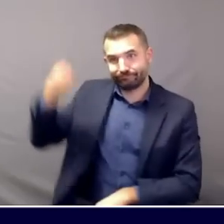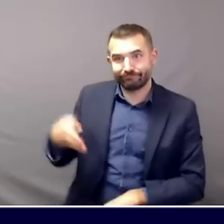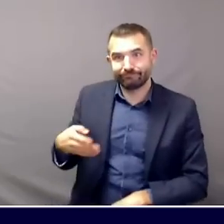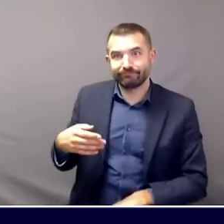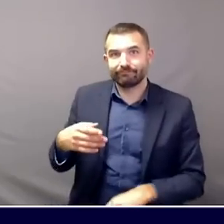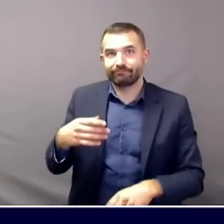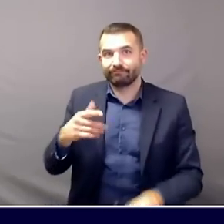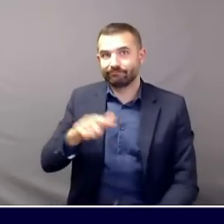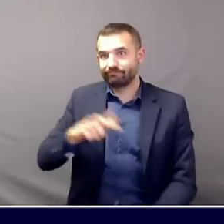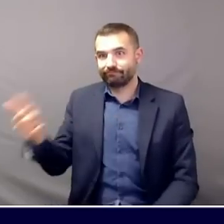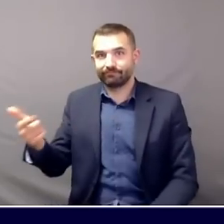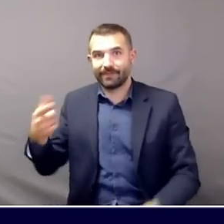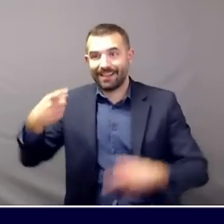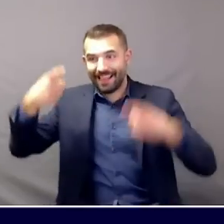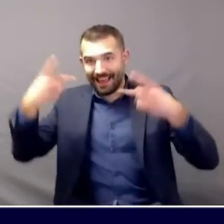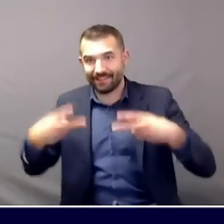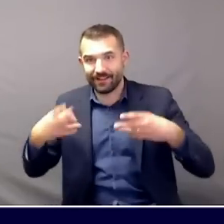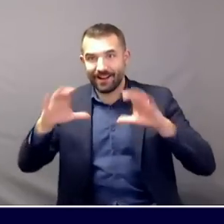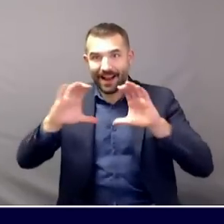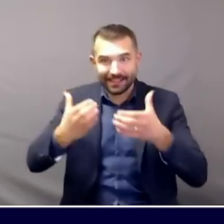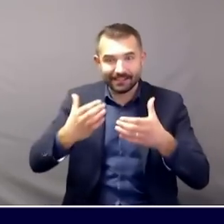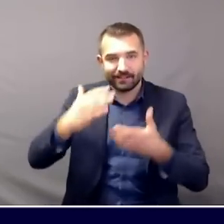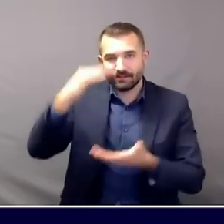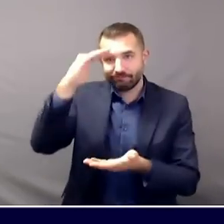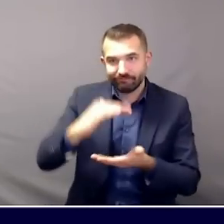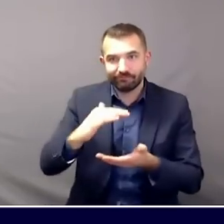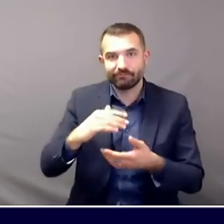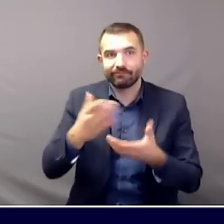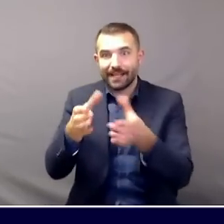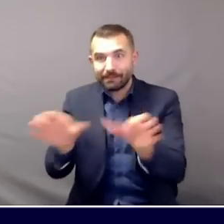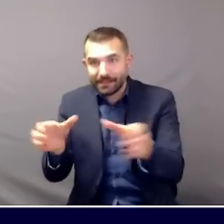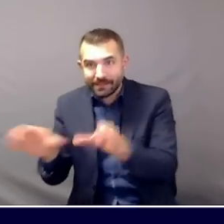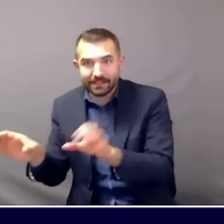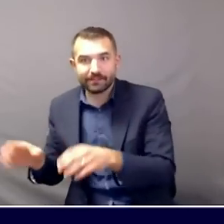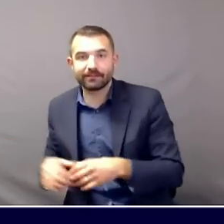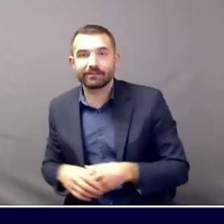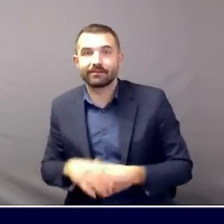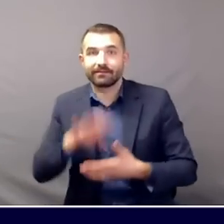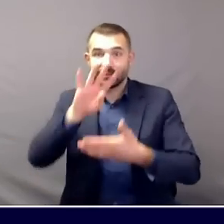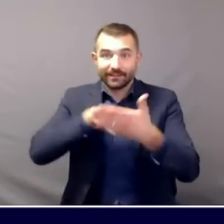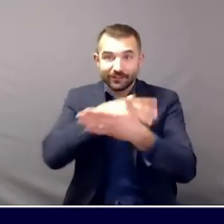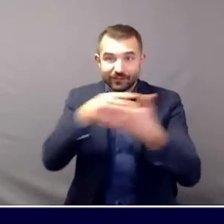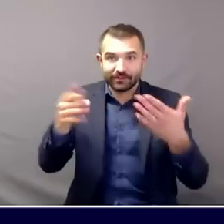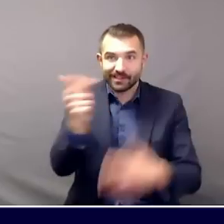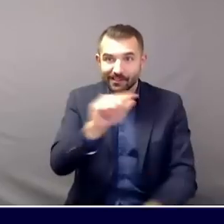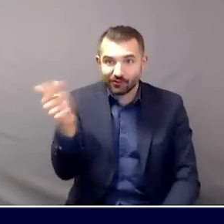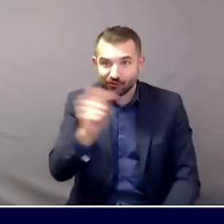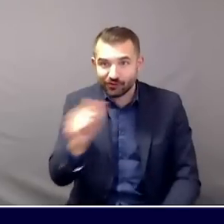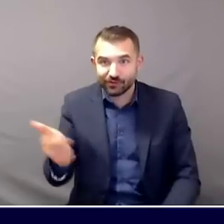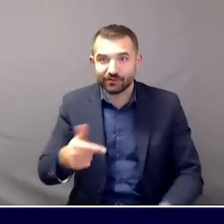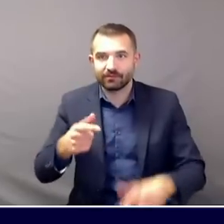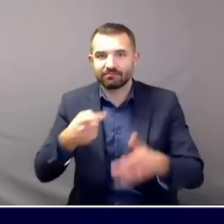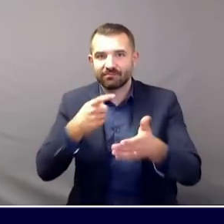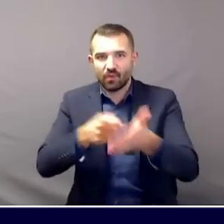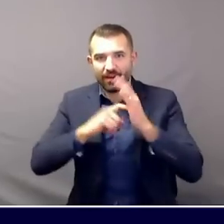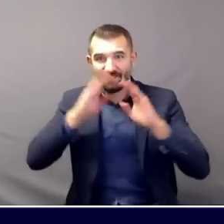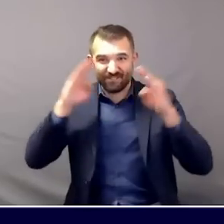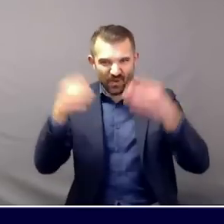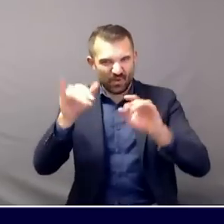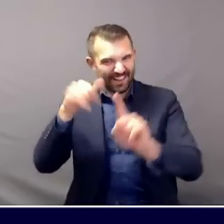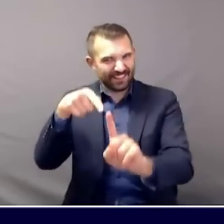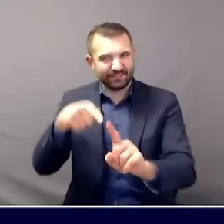brought us here right now are the things that I think we need to focus on going forward. Thank you. My second question